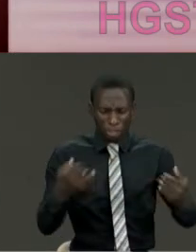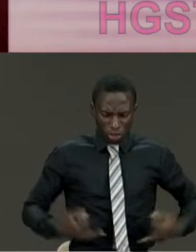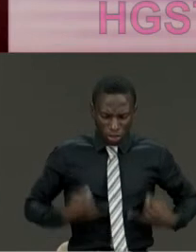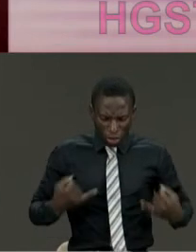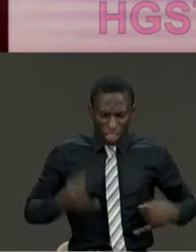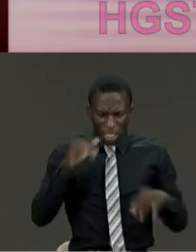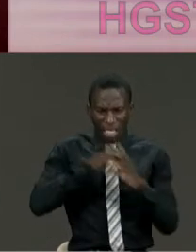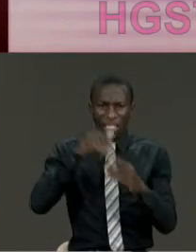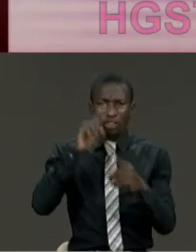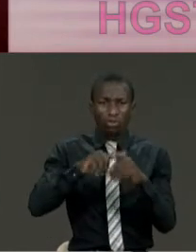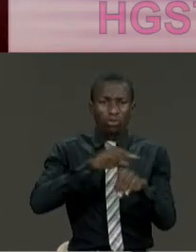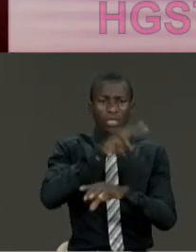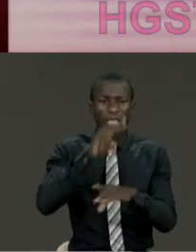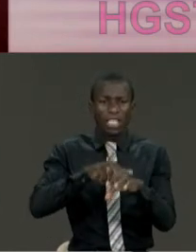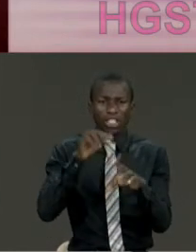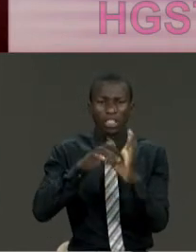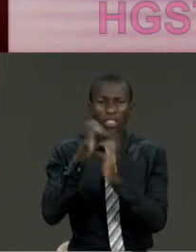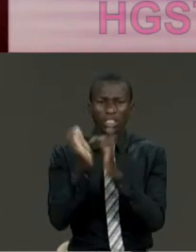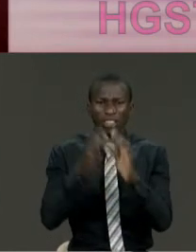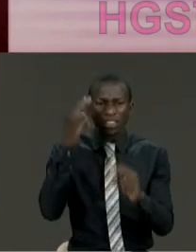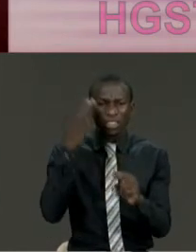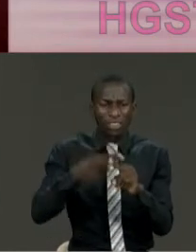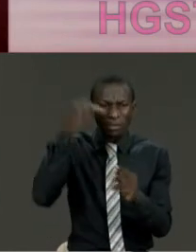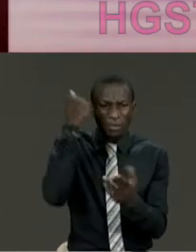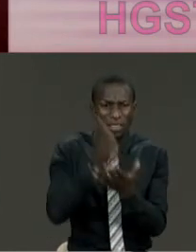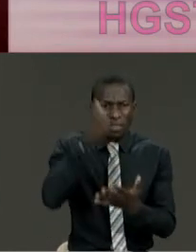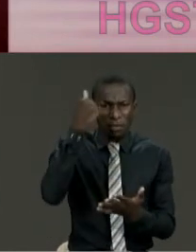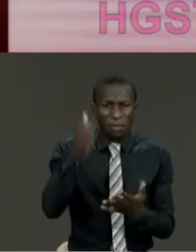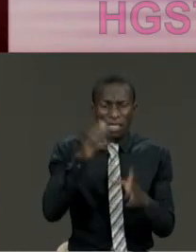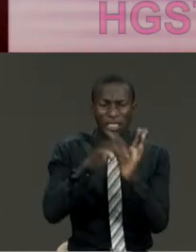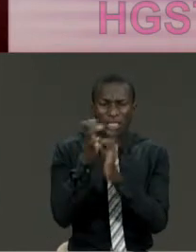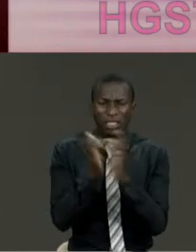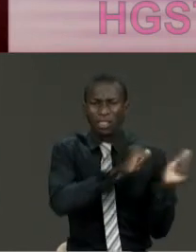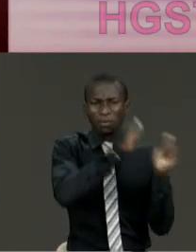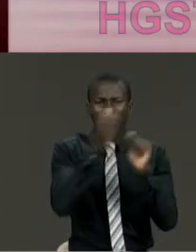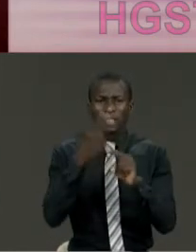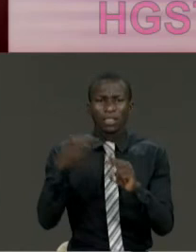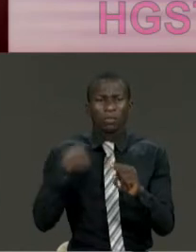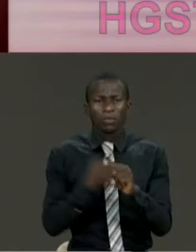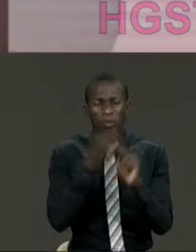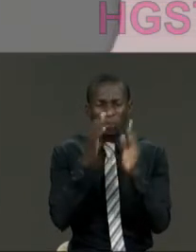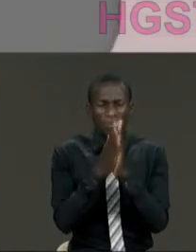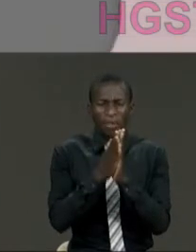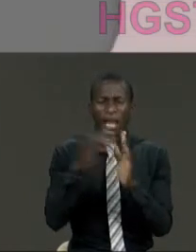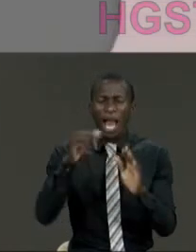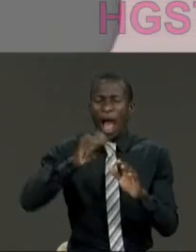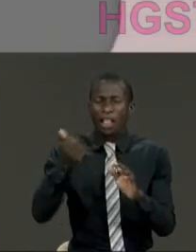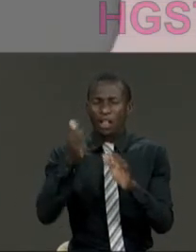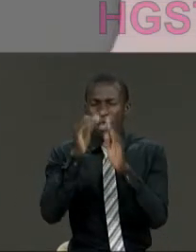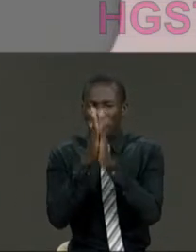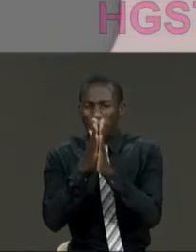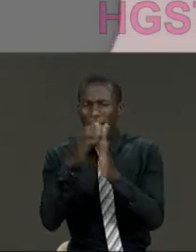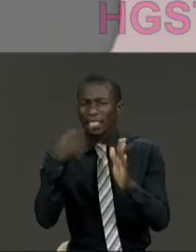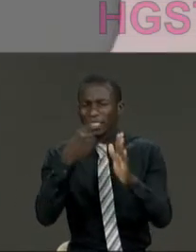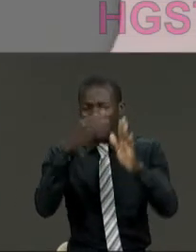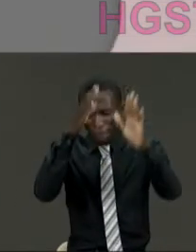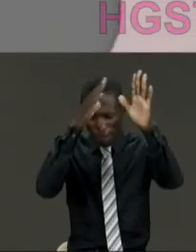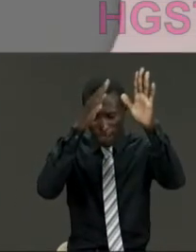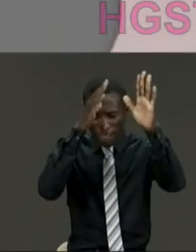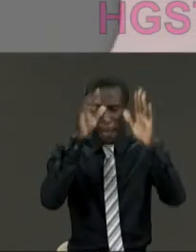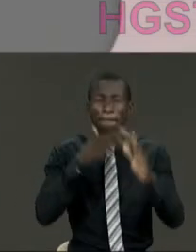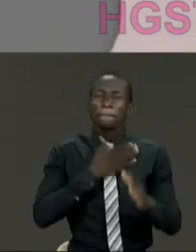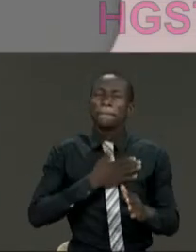of Jesus." In Jesus' mighty name, we are prayed. Want to pray another prayer and say, "Father, please use me for